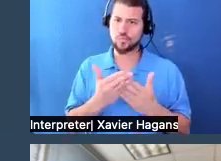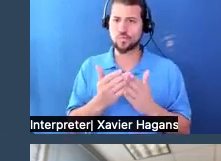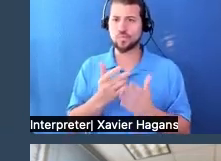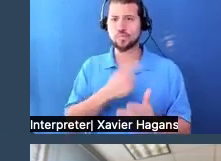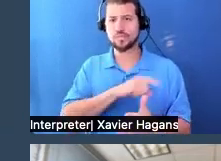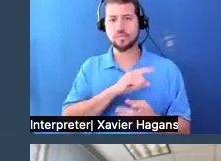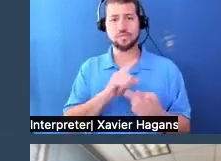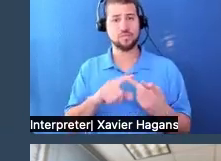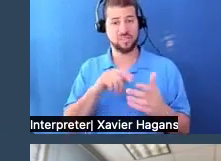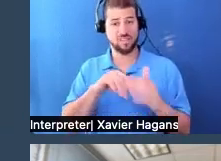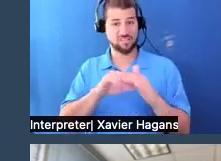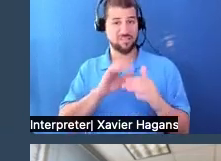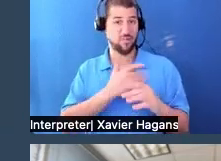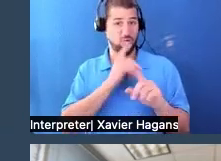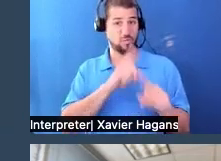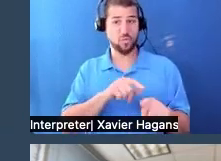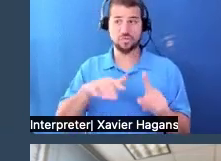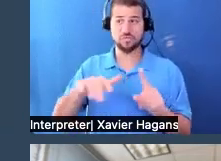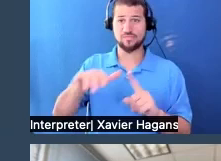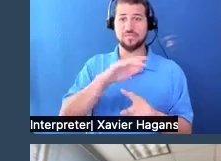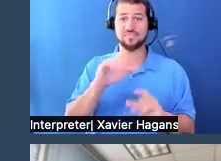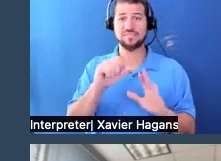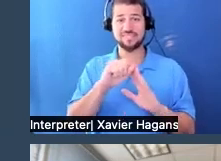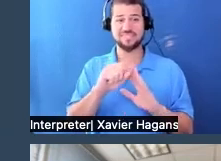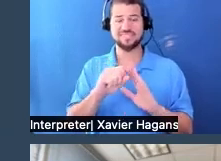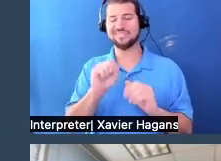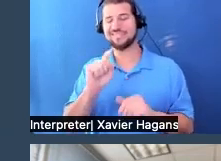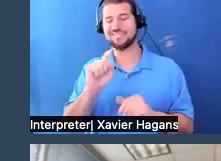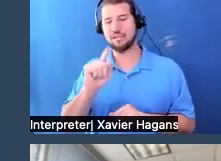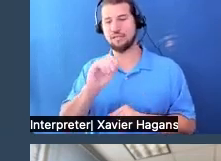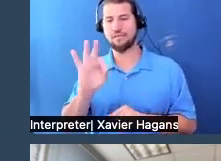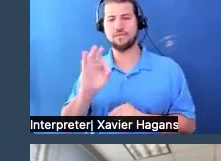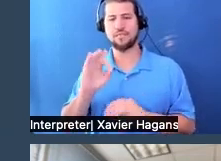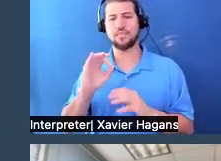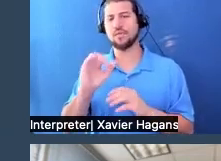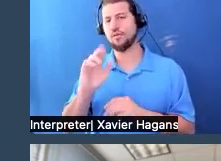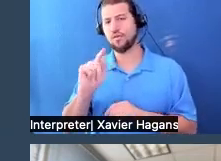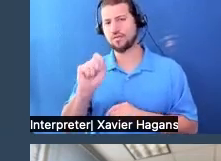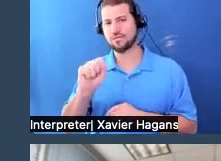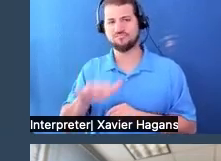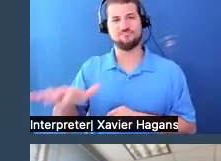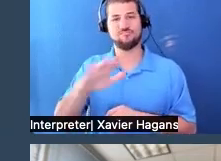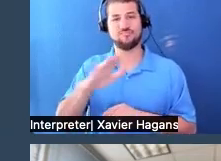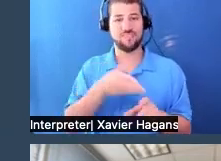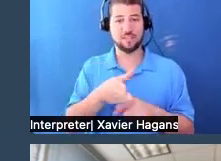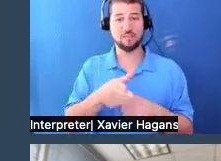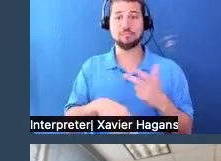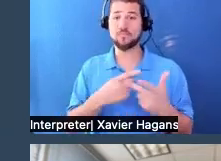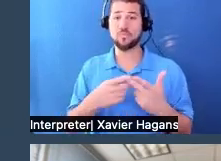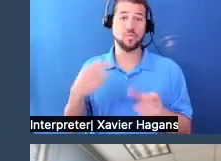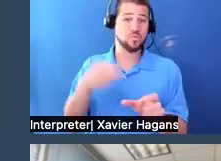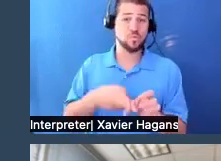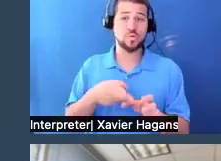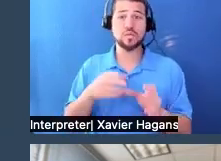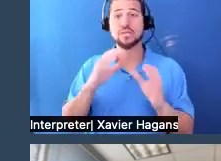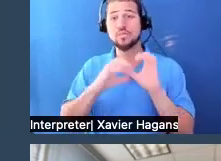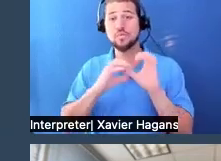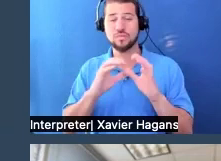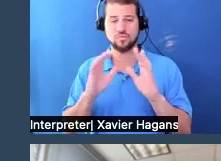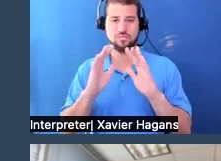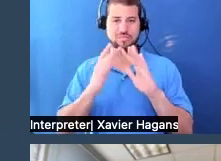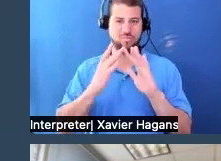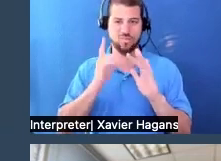art in the field. You can get access to our learning hub, and you can join a communications network of fellow